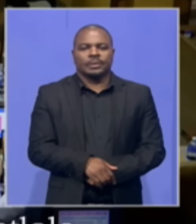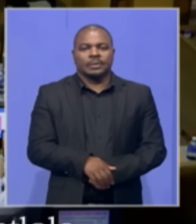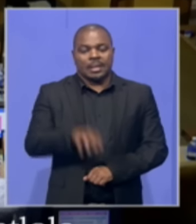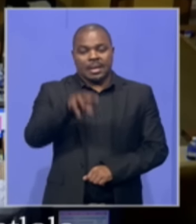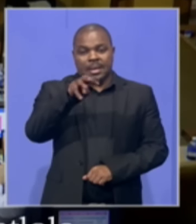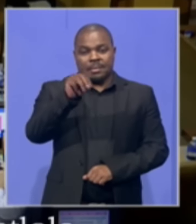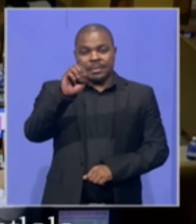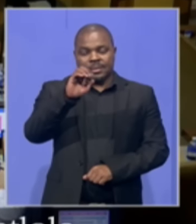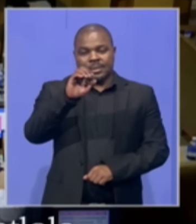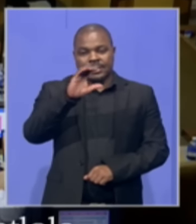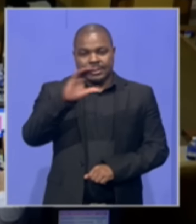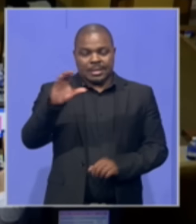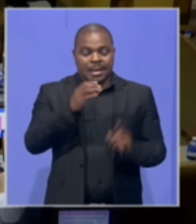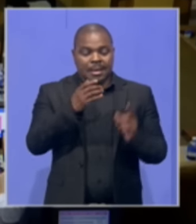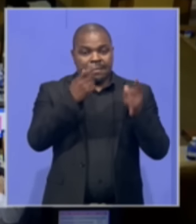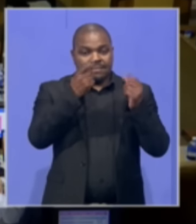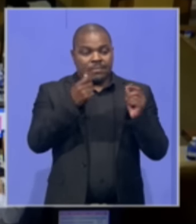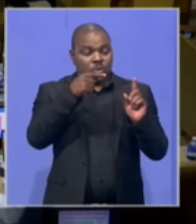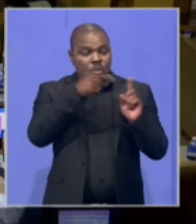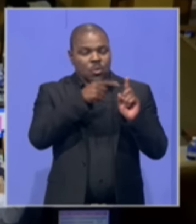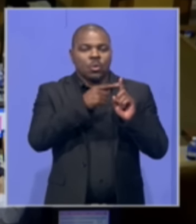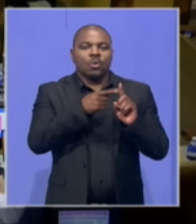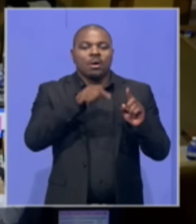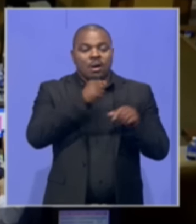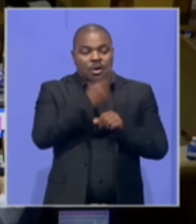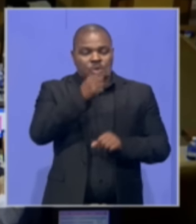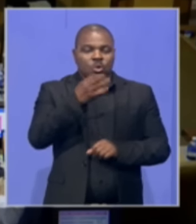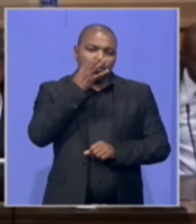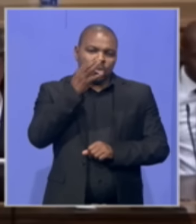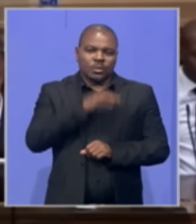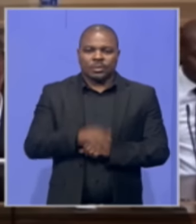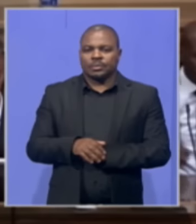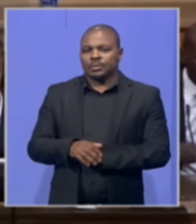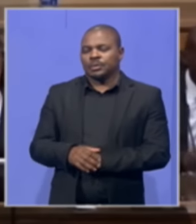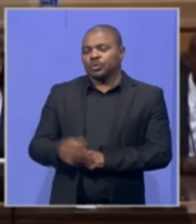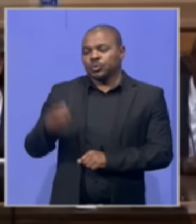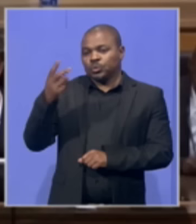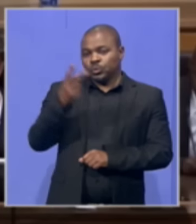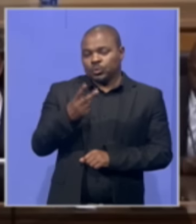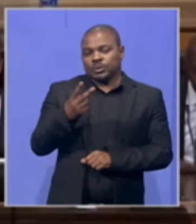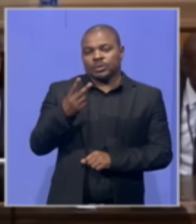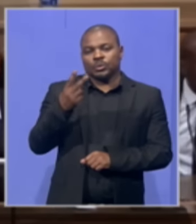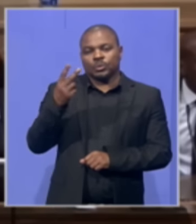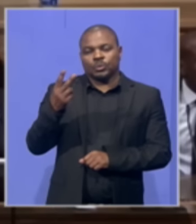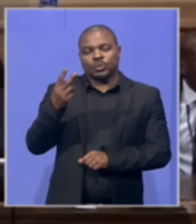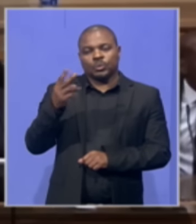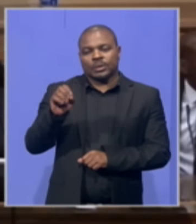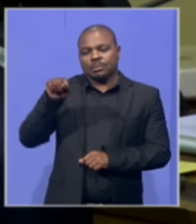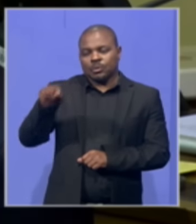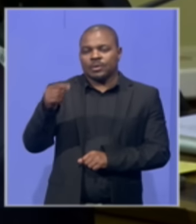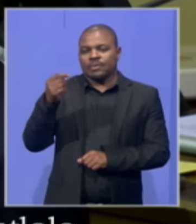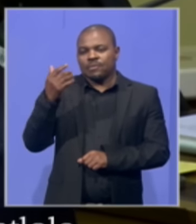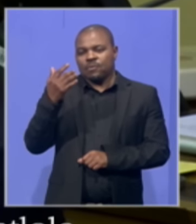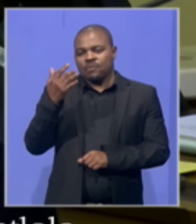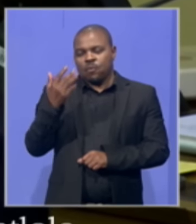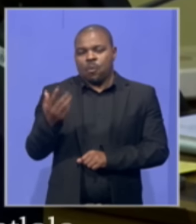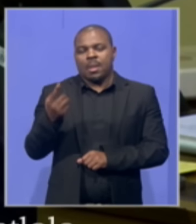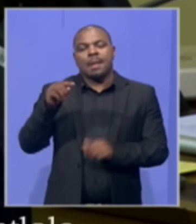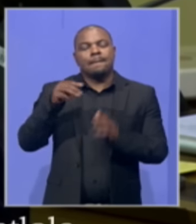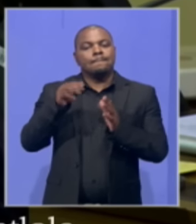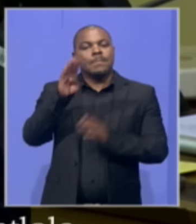Mokhuduthamaga wa matlole mo Gauteng a re sekoloto sa diranta di le dibilione di le 20.1